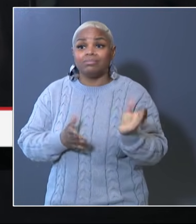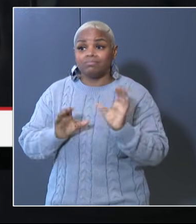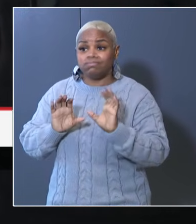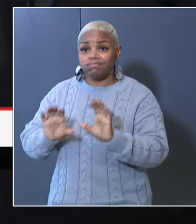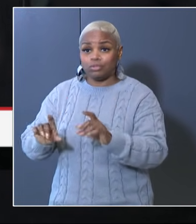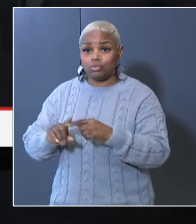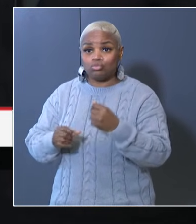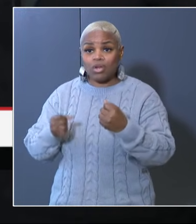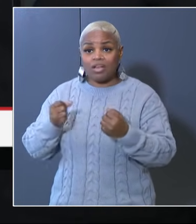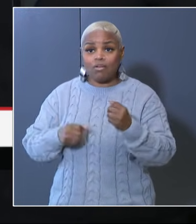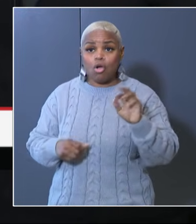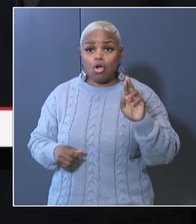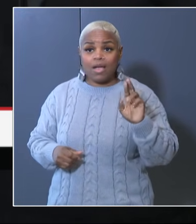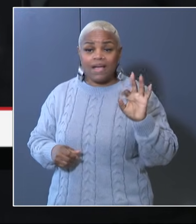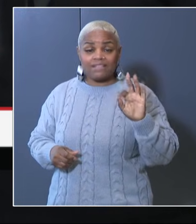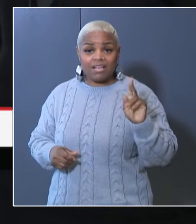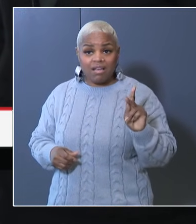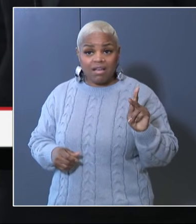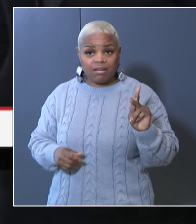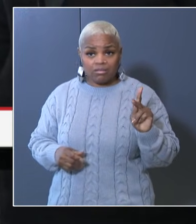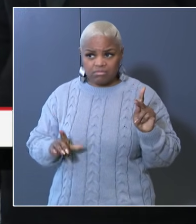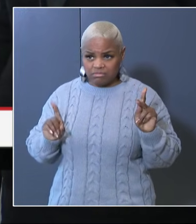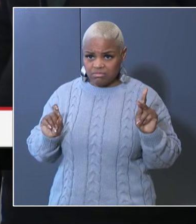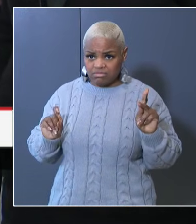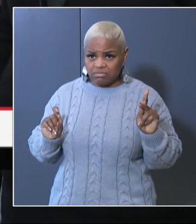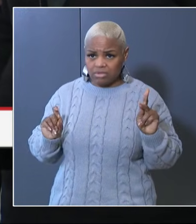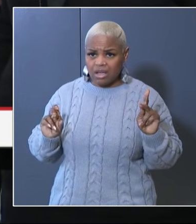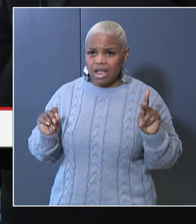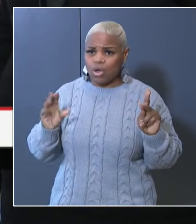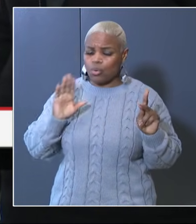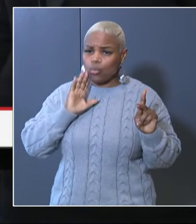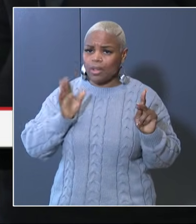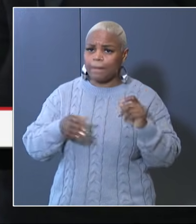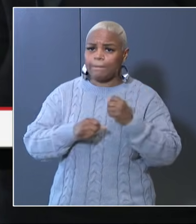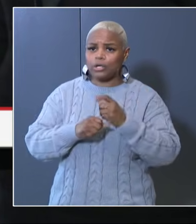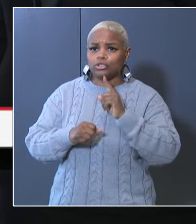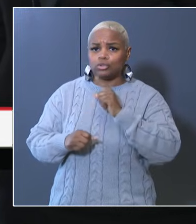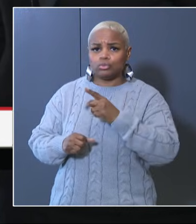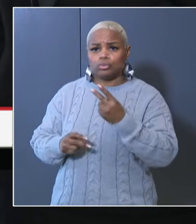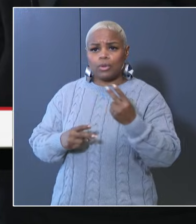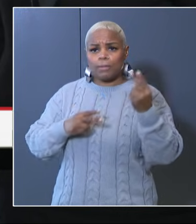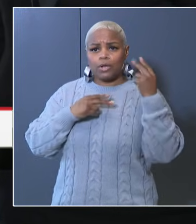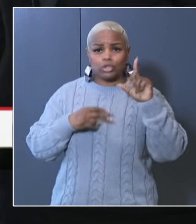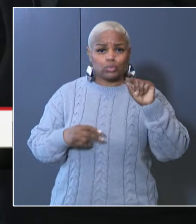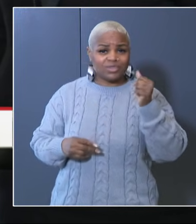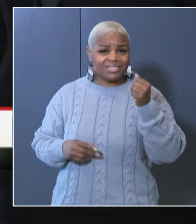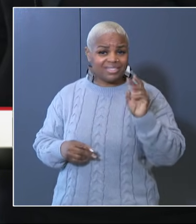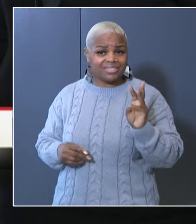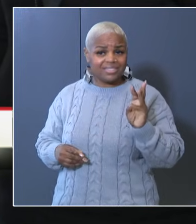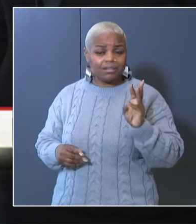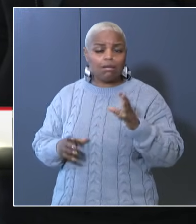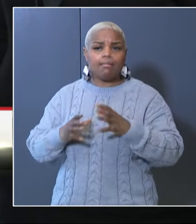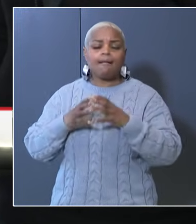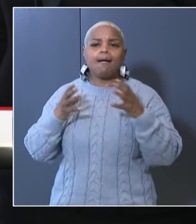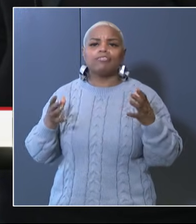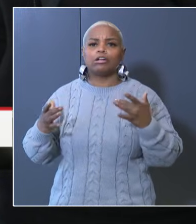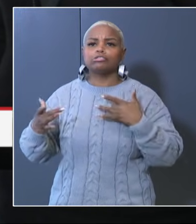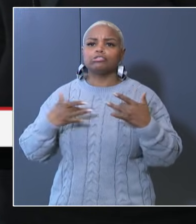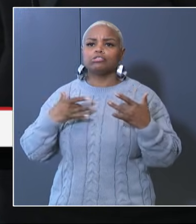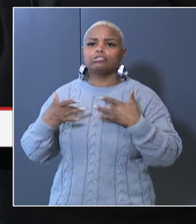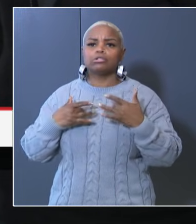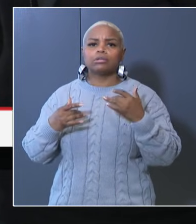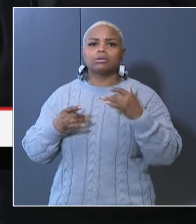were environmental concerns raised in 2016 by the D.C. Department of Environment, D.C. Water. Those same concerns are being